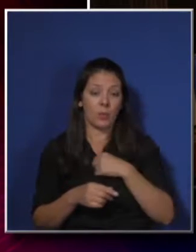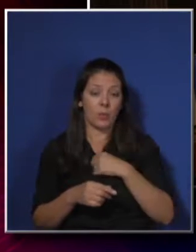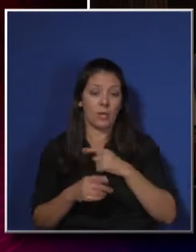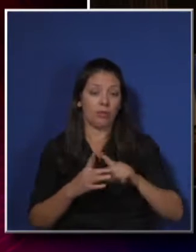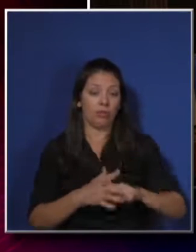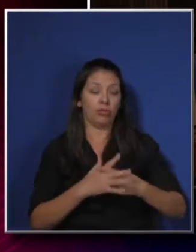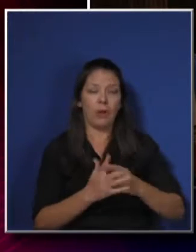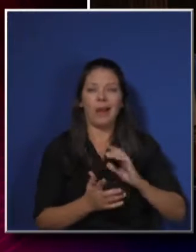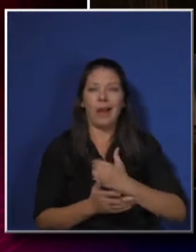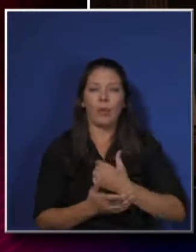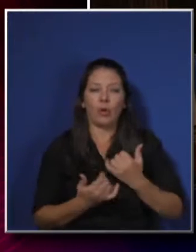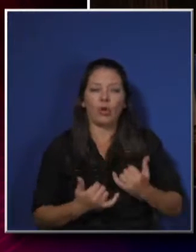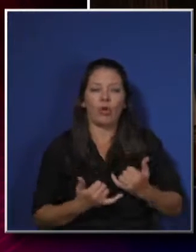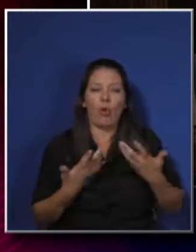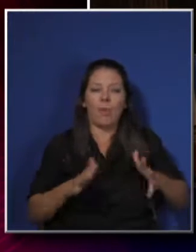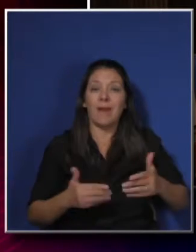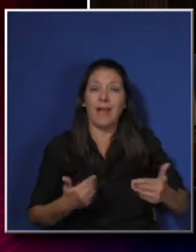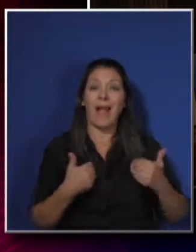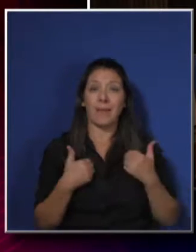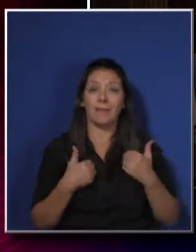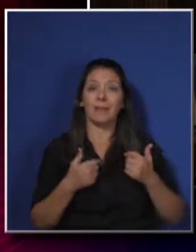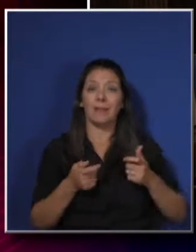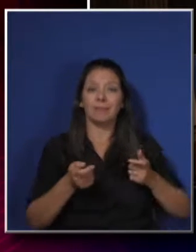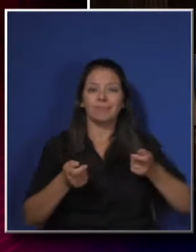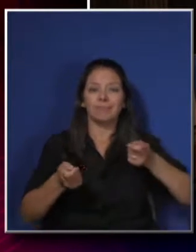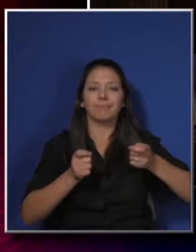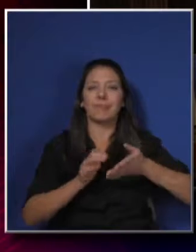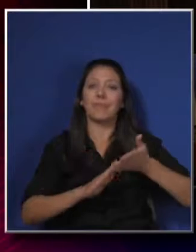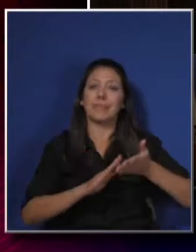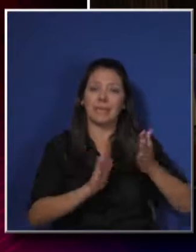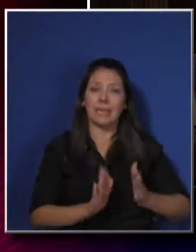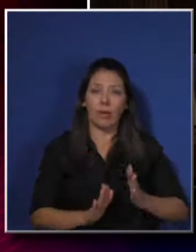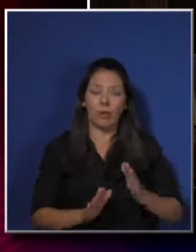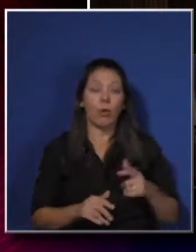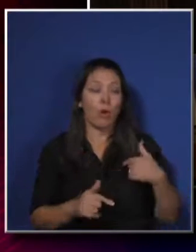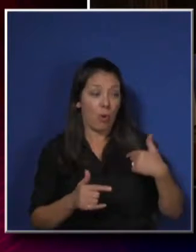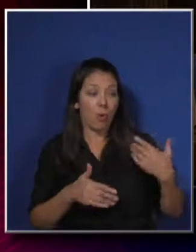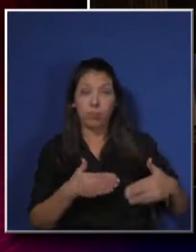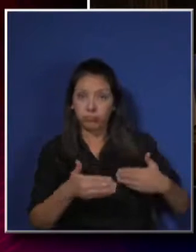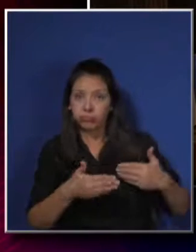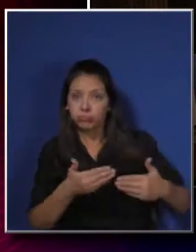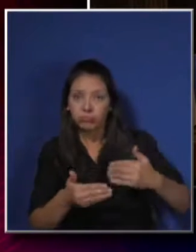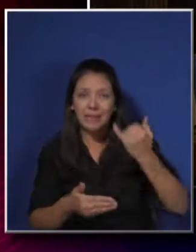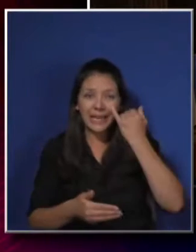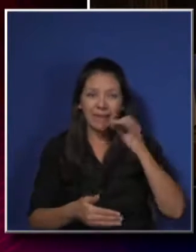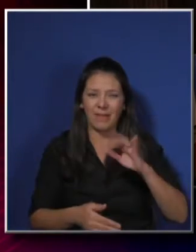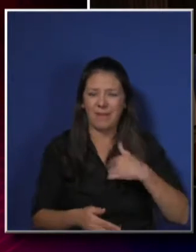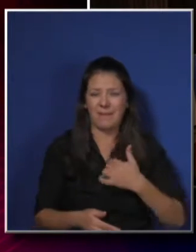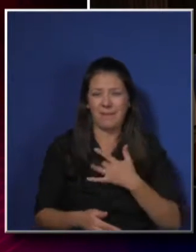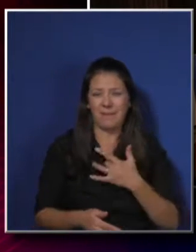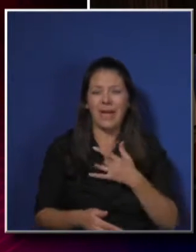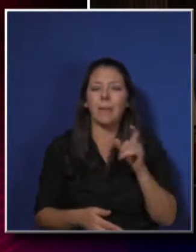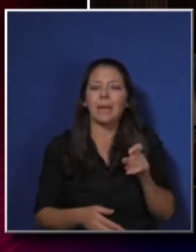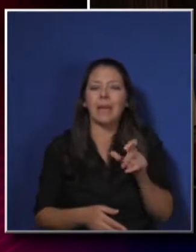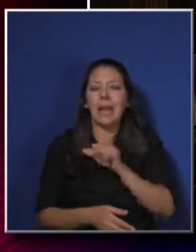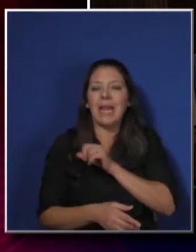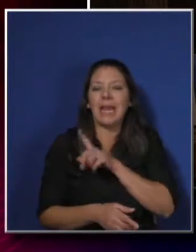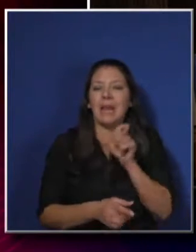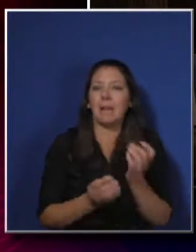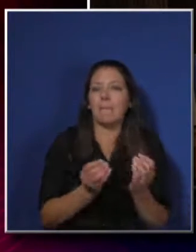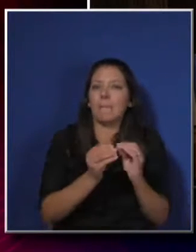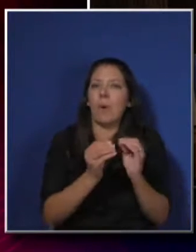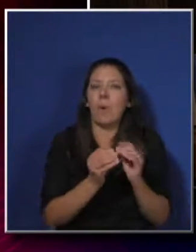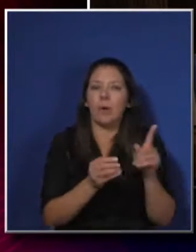facilitator, and then if there's an identified need that there is an additional assistance, that Annette would need to move things forward with the strategic